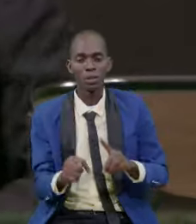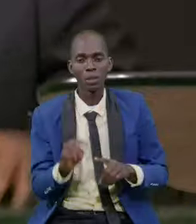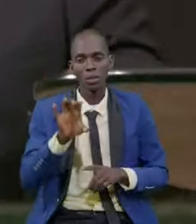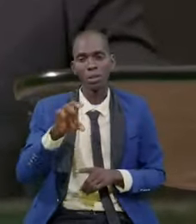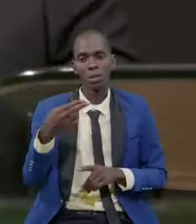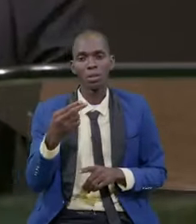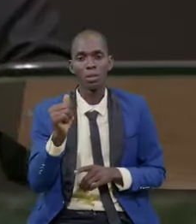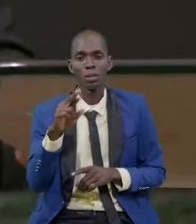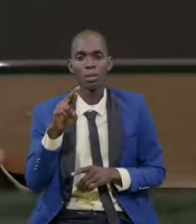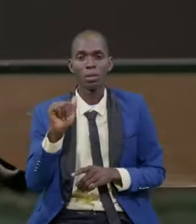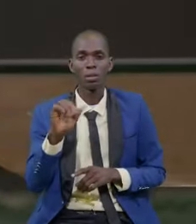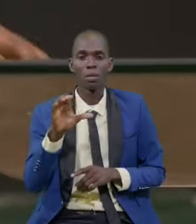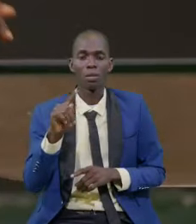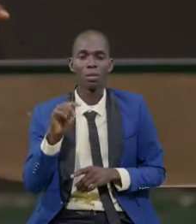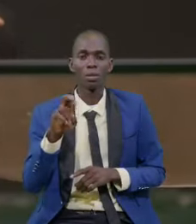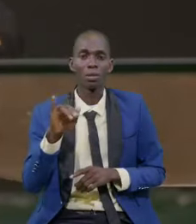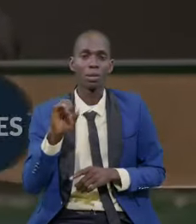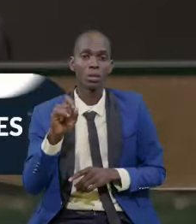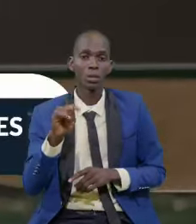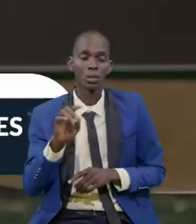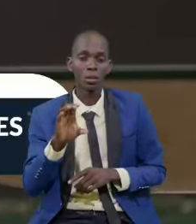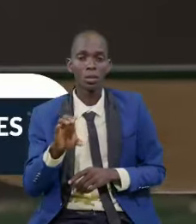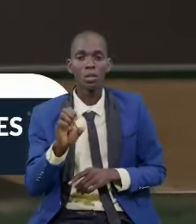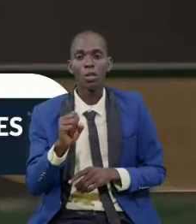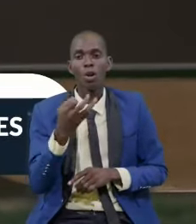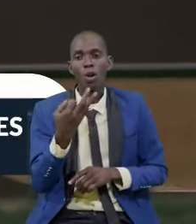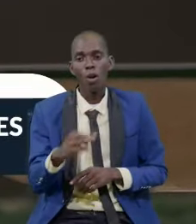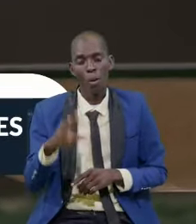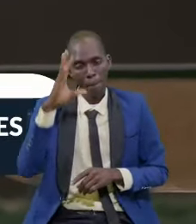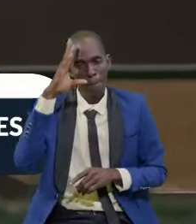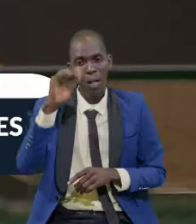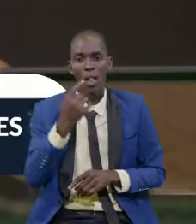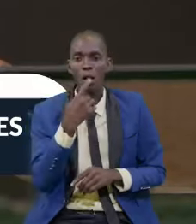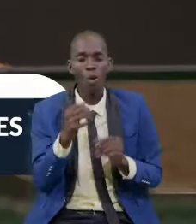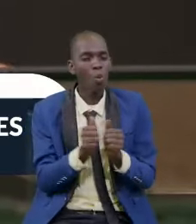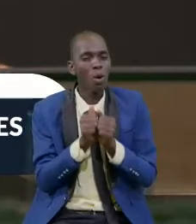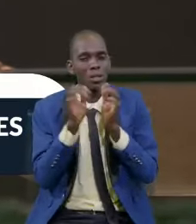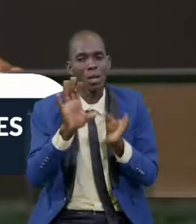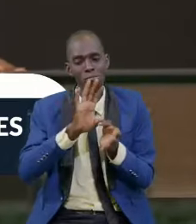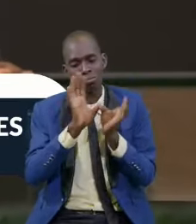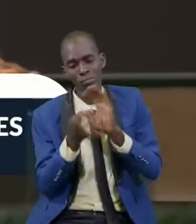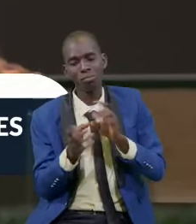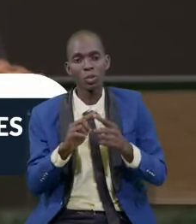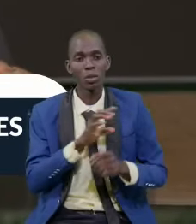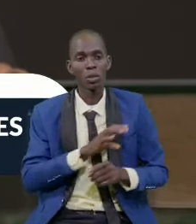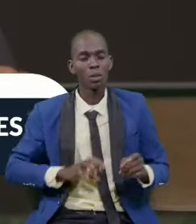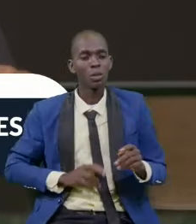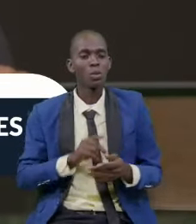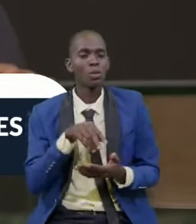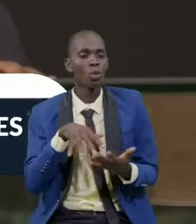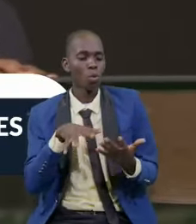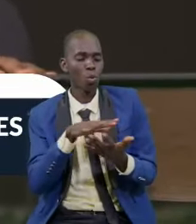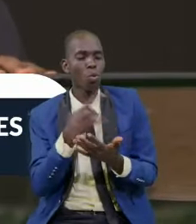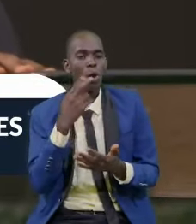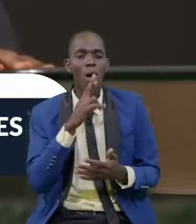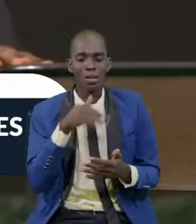of men's tongues without conversion to Christ. Those who are still natural, those who